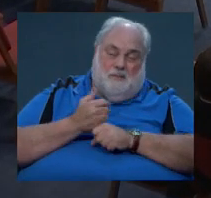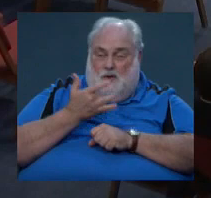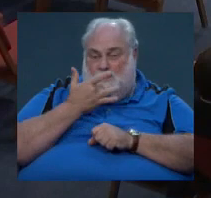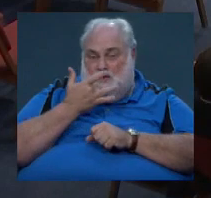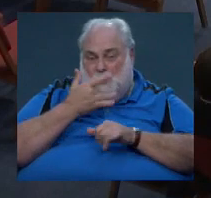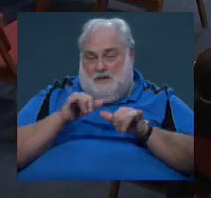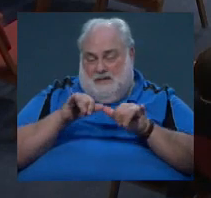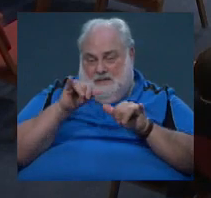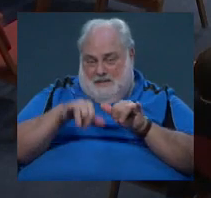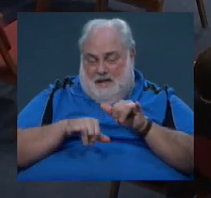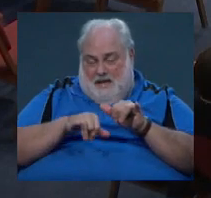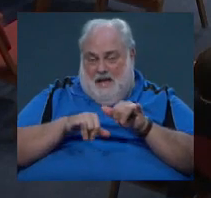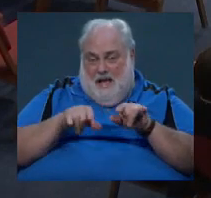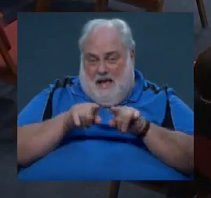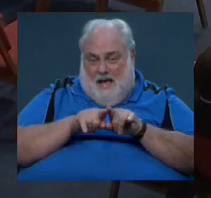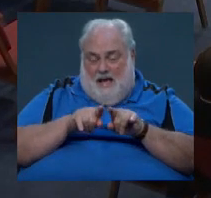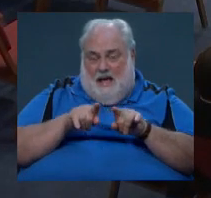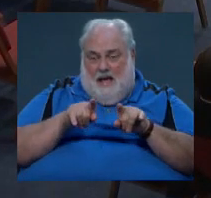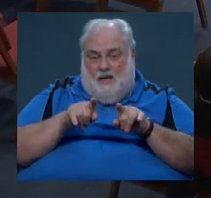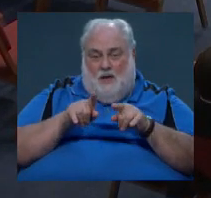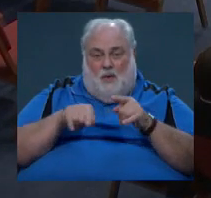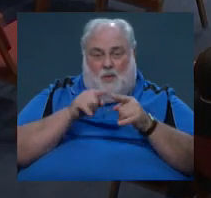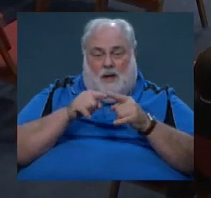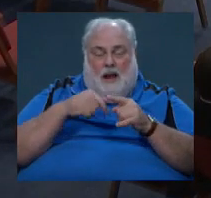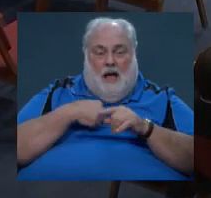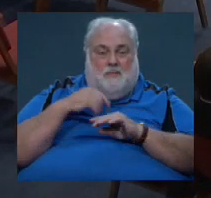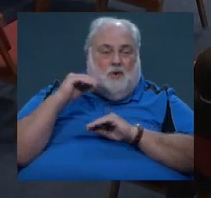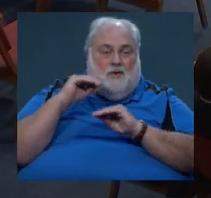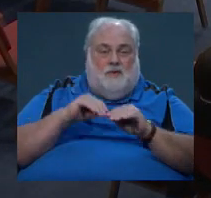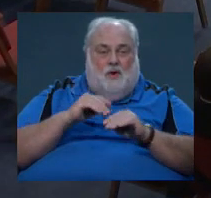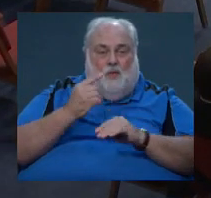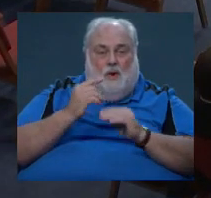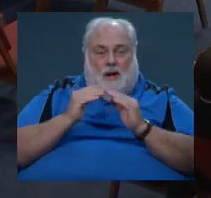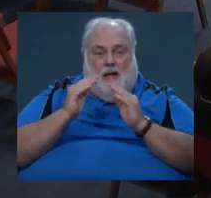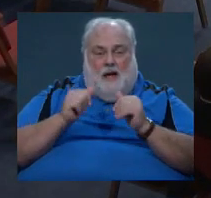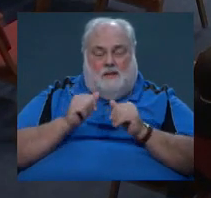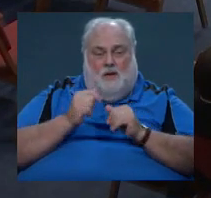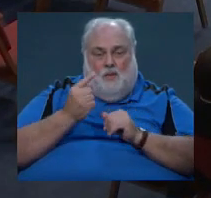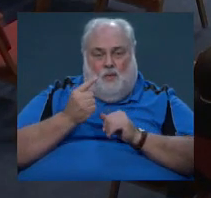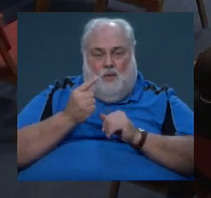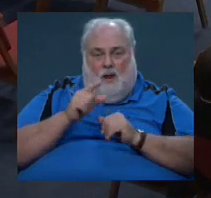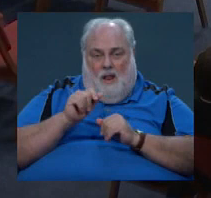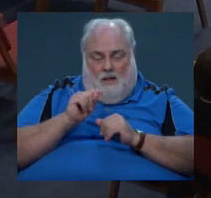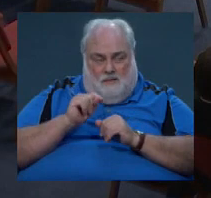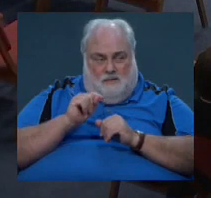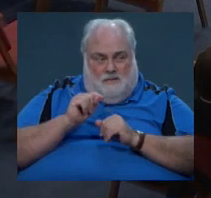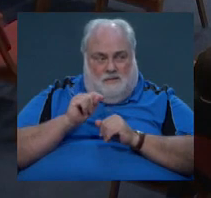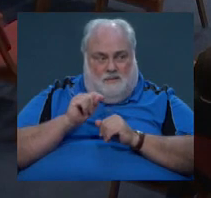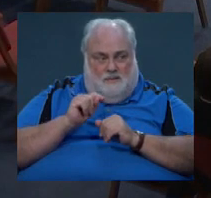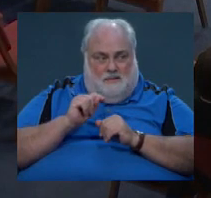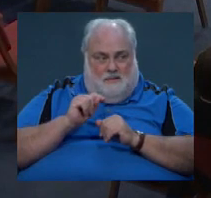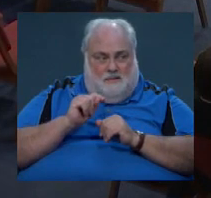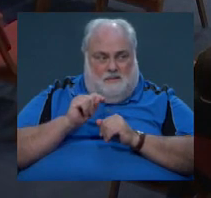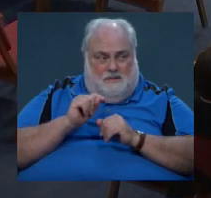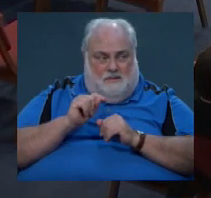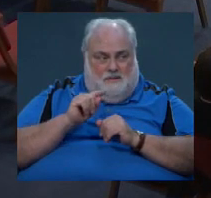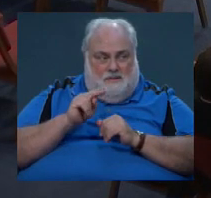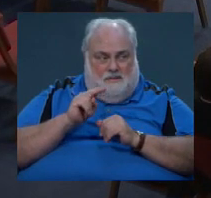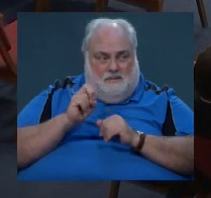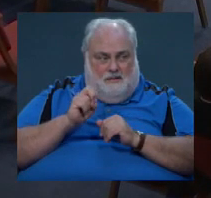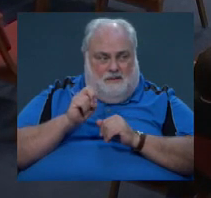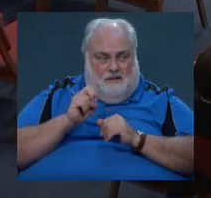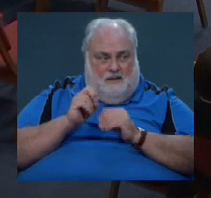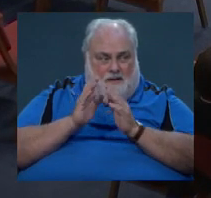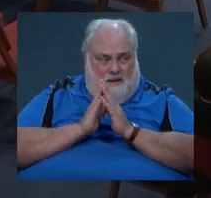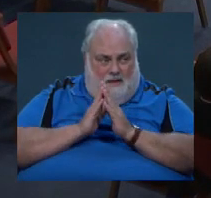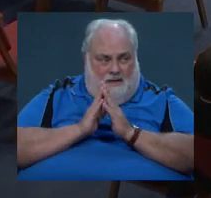it to stay like what I moved into, one house per lot. That's what it's zoned for. That's what